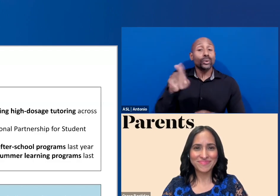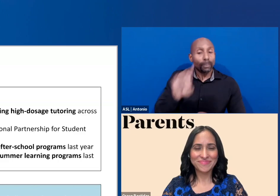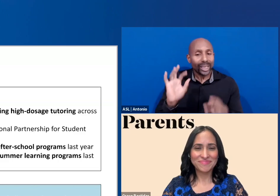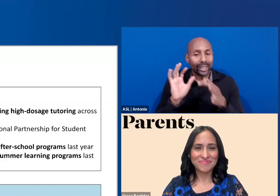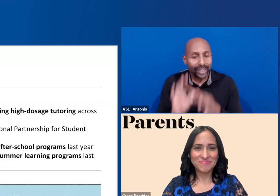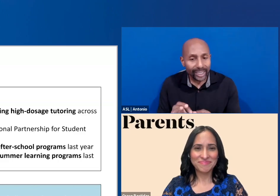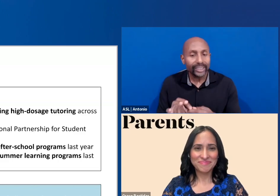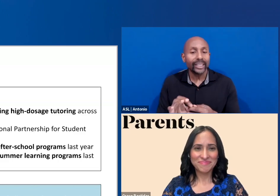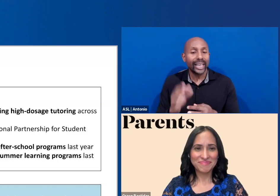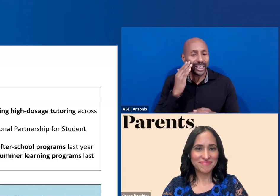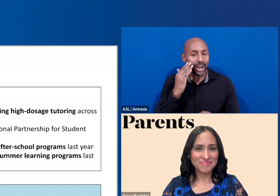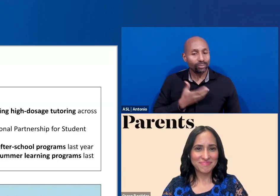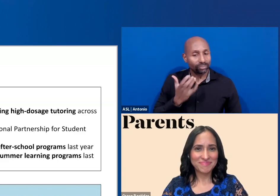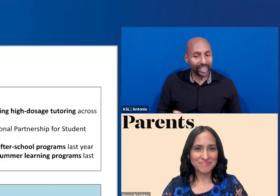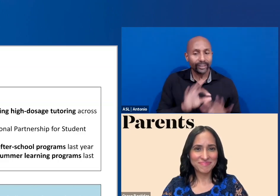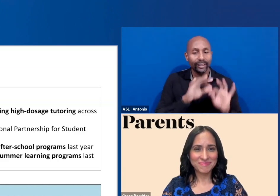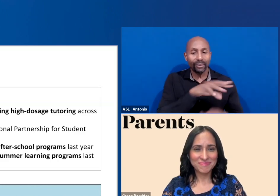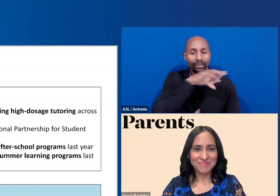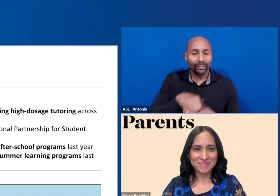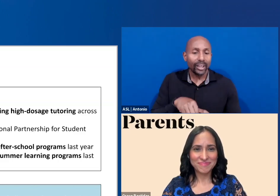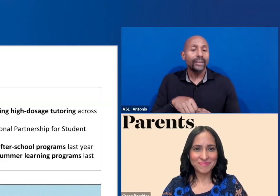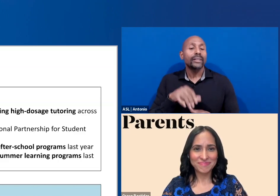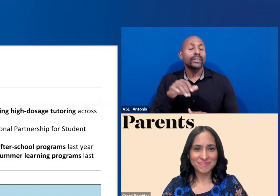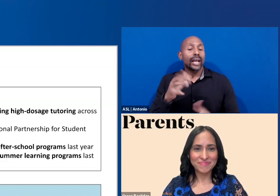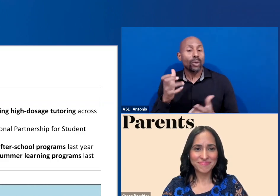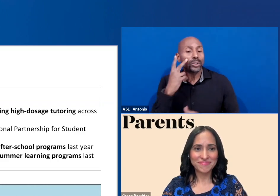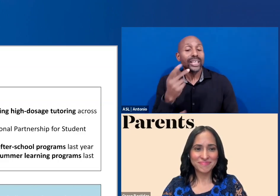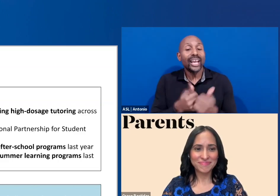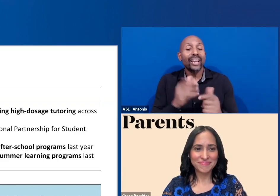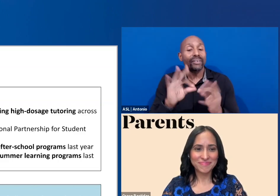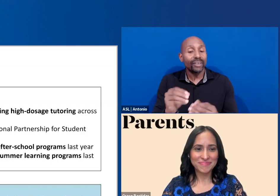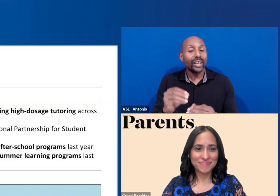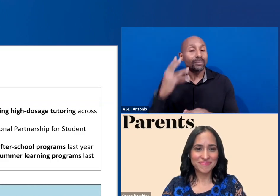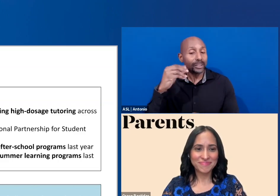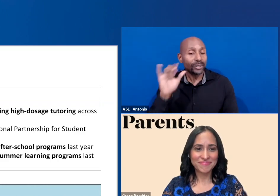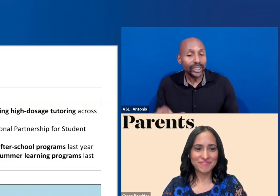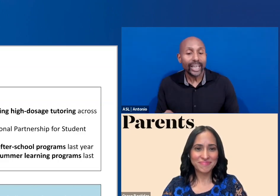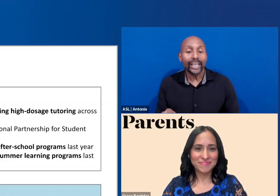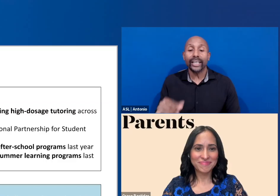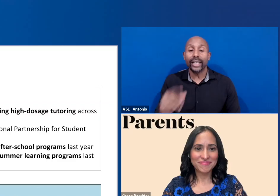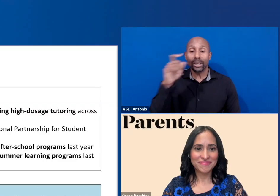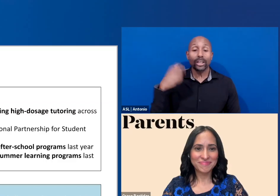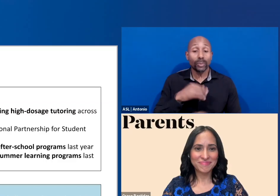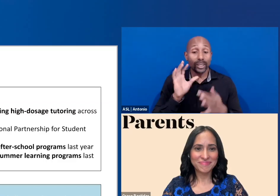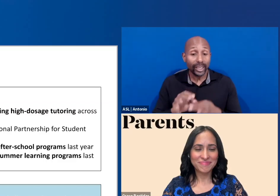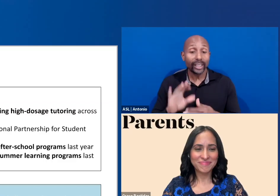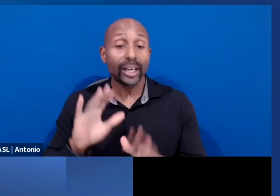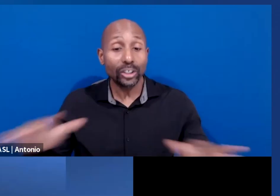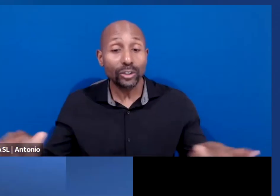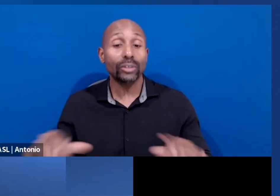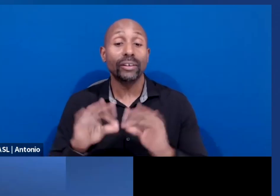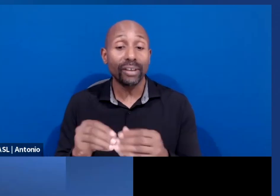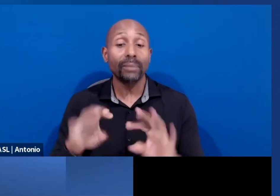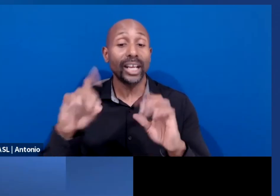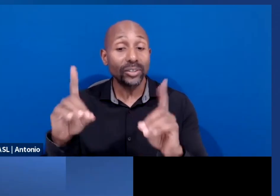I can tell you, I'm committed to raising the bar for every student. And I thank you for your partnership. And with that, back to you, Grace.